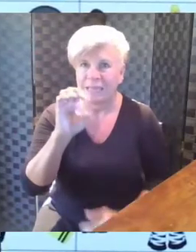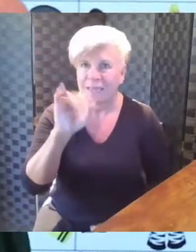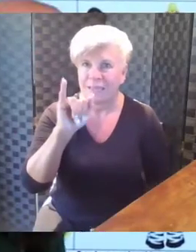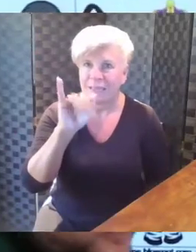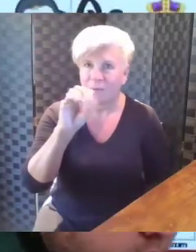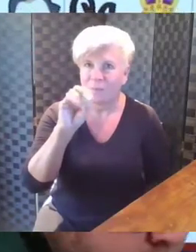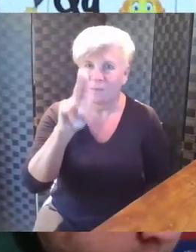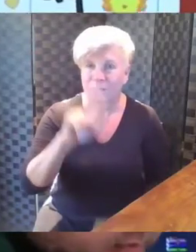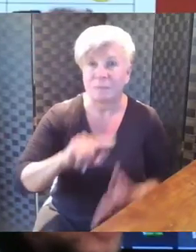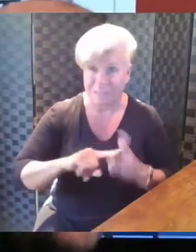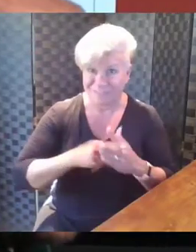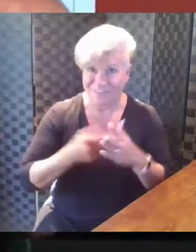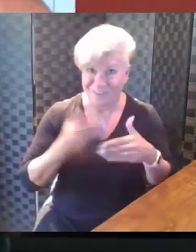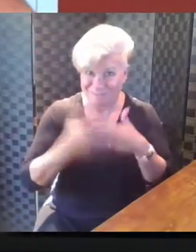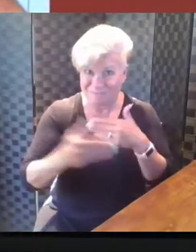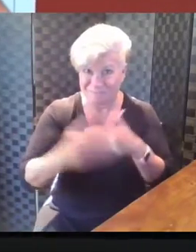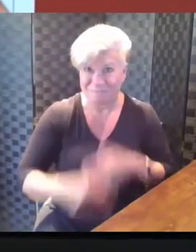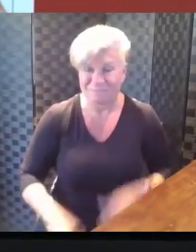started.